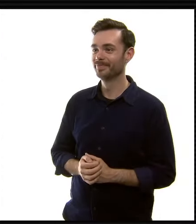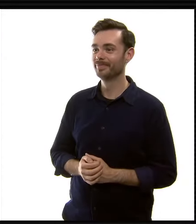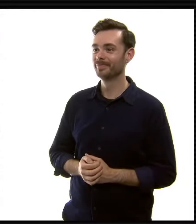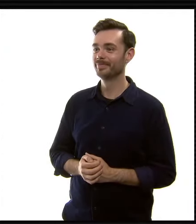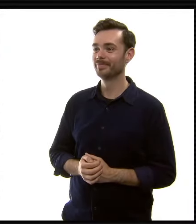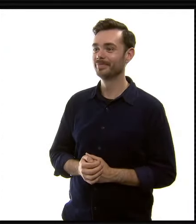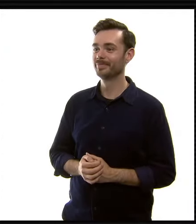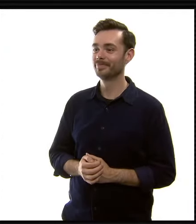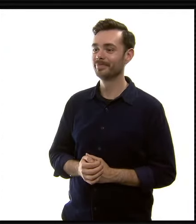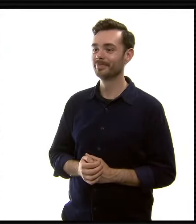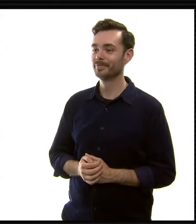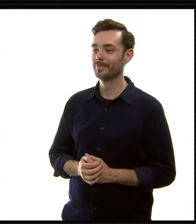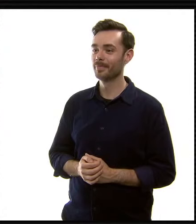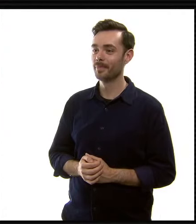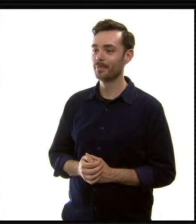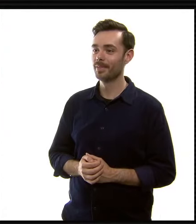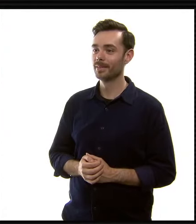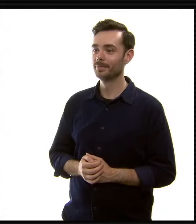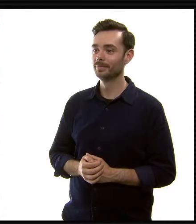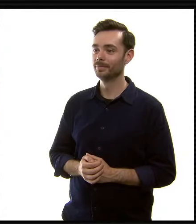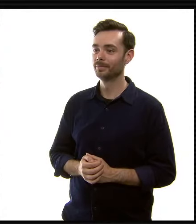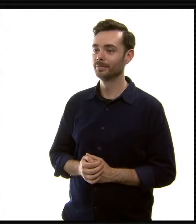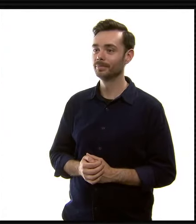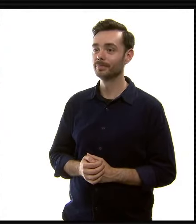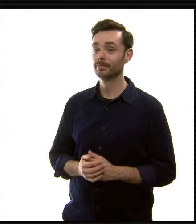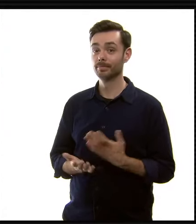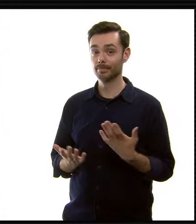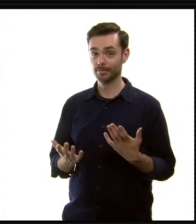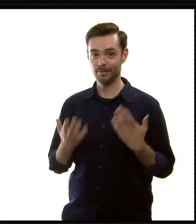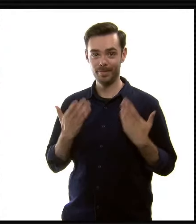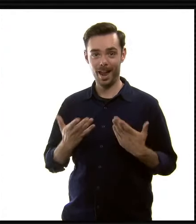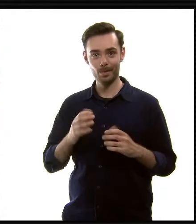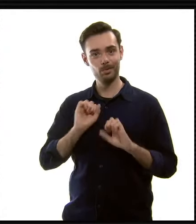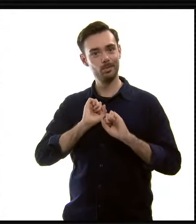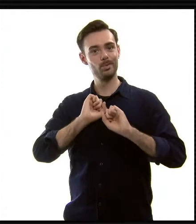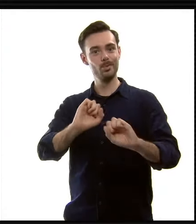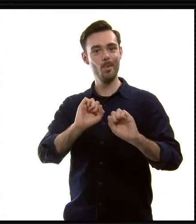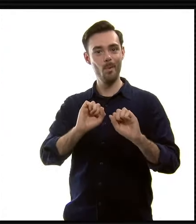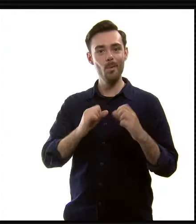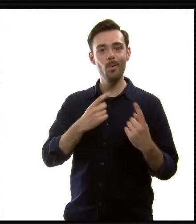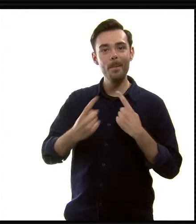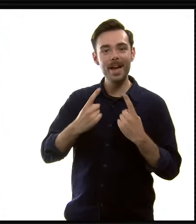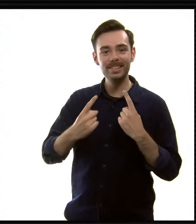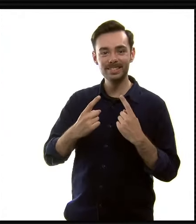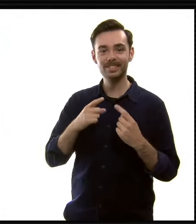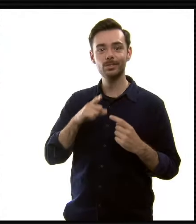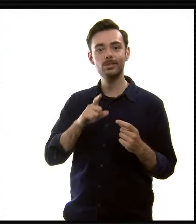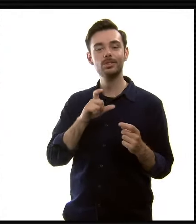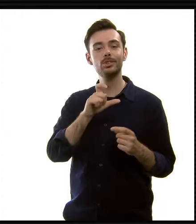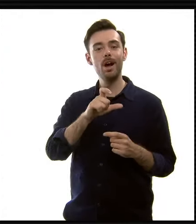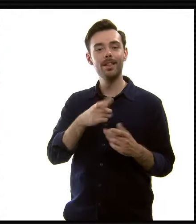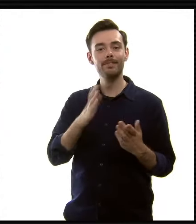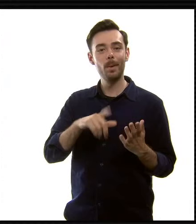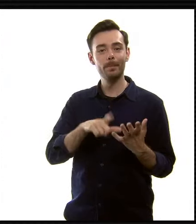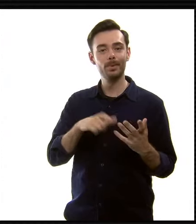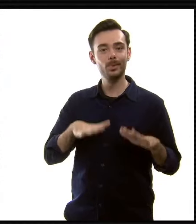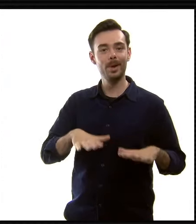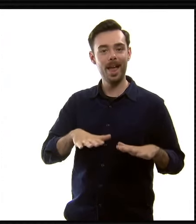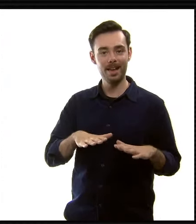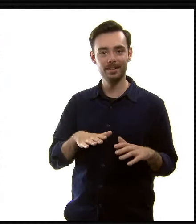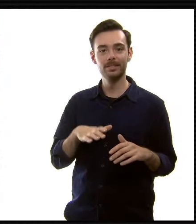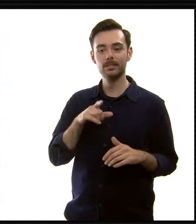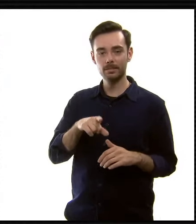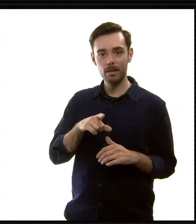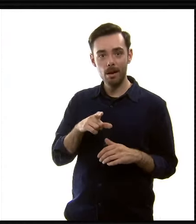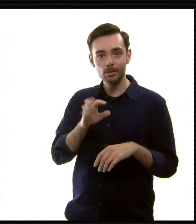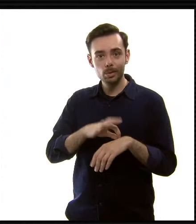All right, so let's take a little first look at what you guys are saying on socials. Shout to Charlie in the UK who says, that Sanctum looks awesome.